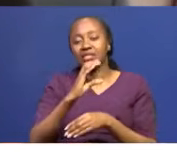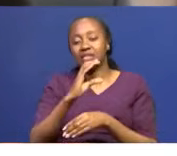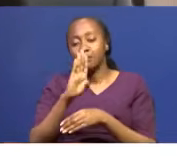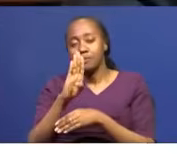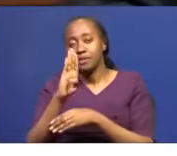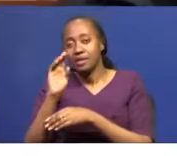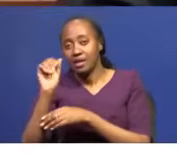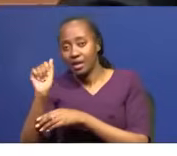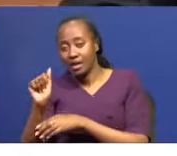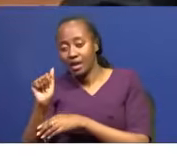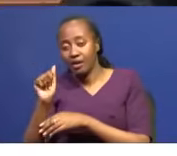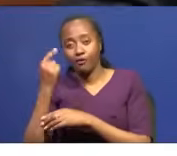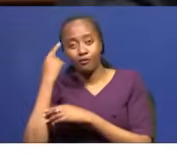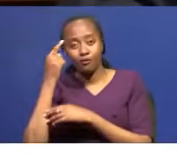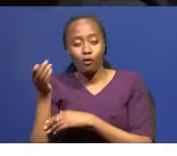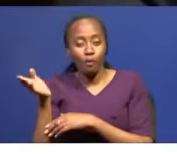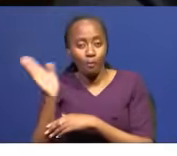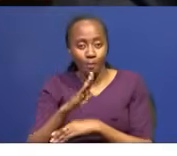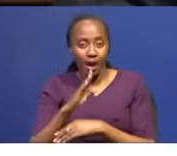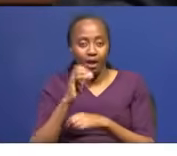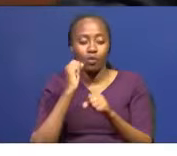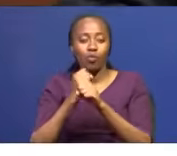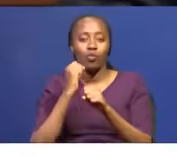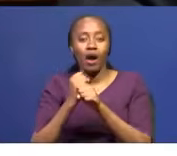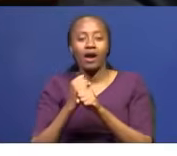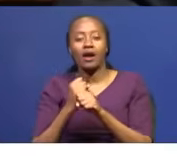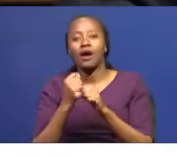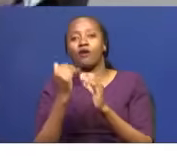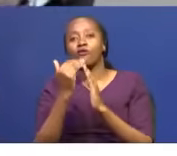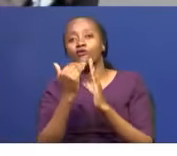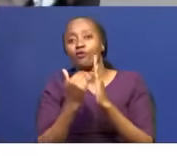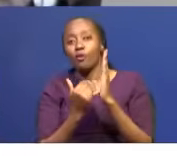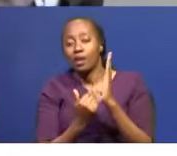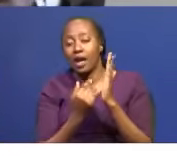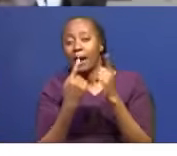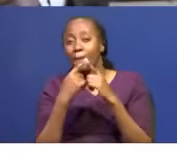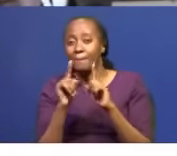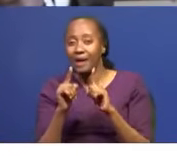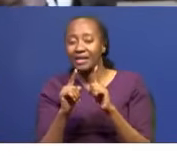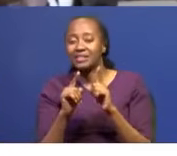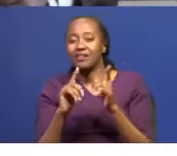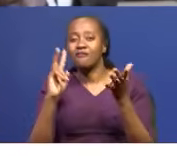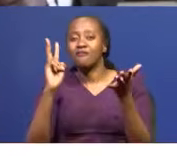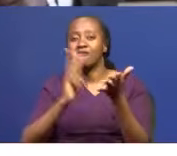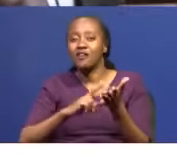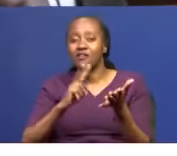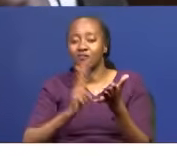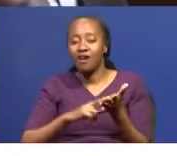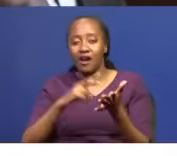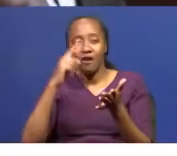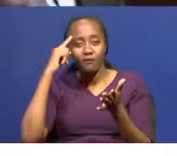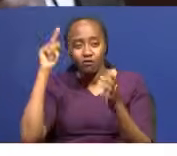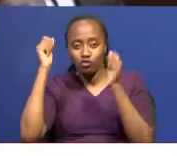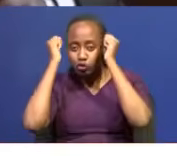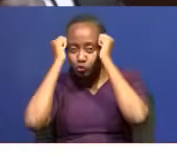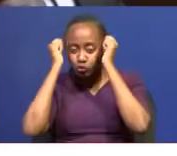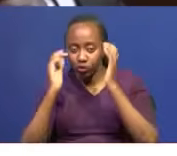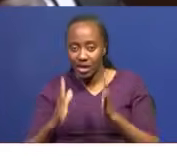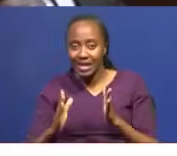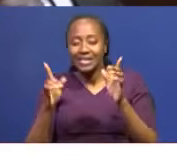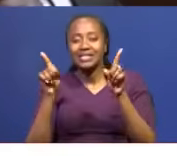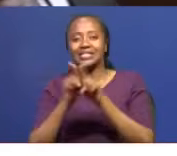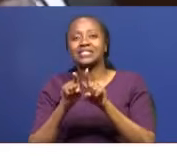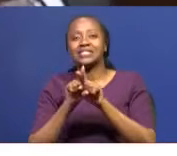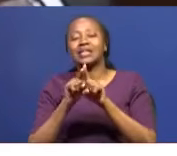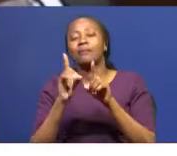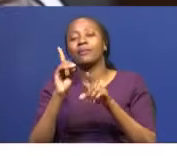work formula. Meanwhile, Ogamba revealed that the government is conducting a nationwide verification of student and school data following